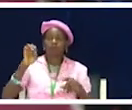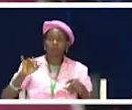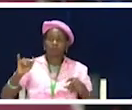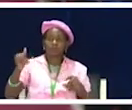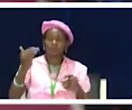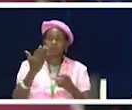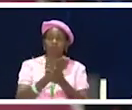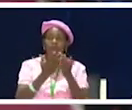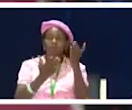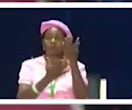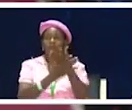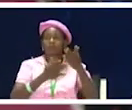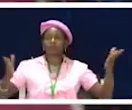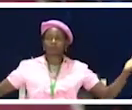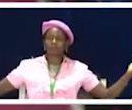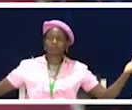arm.